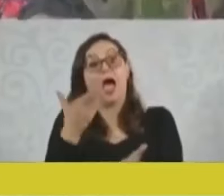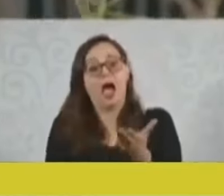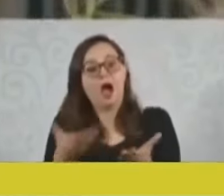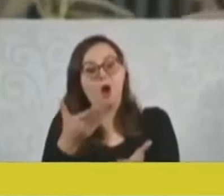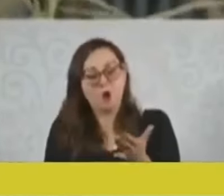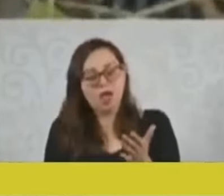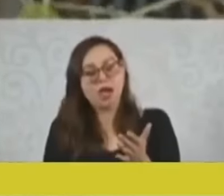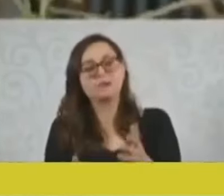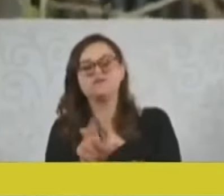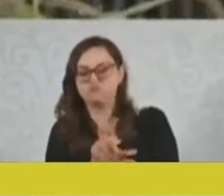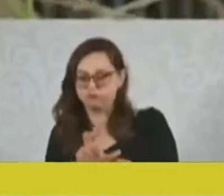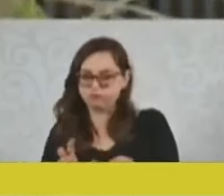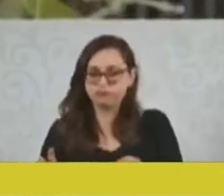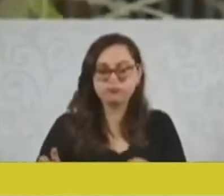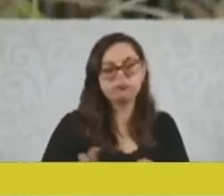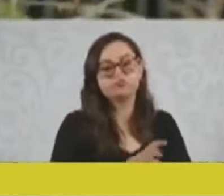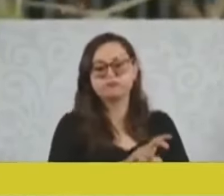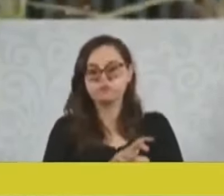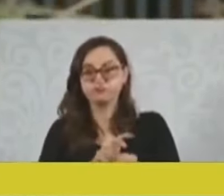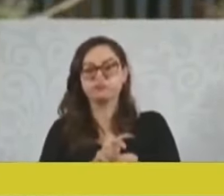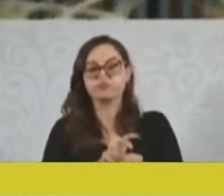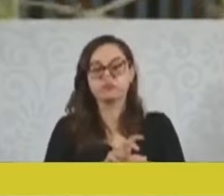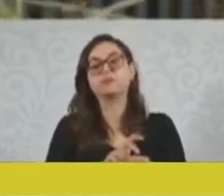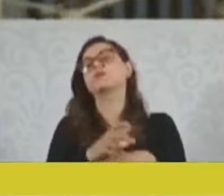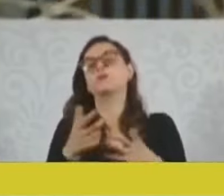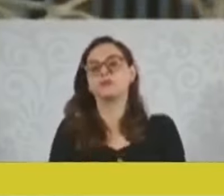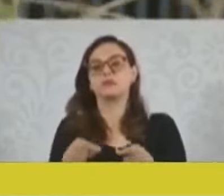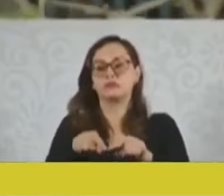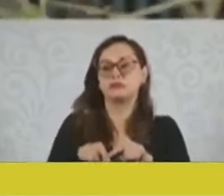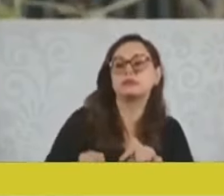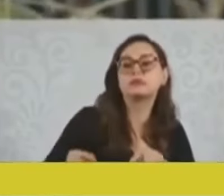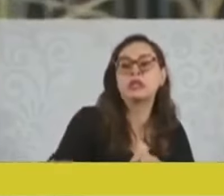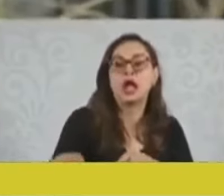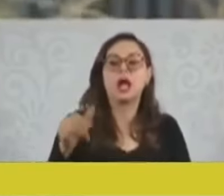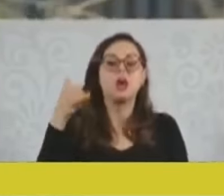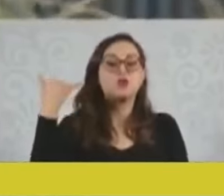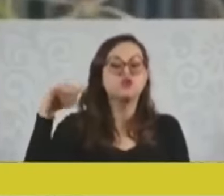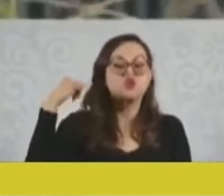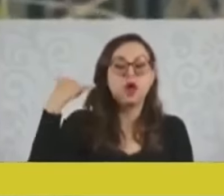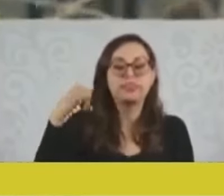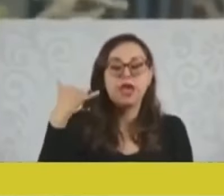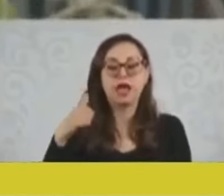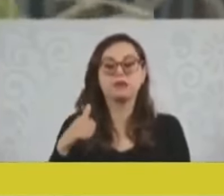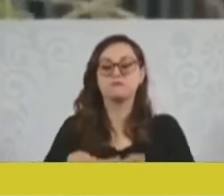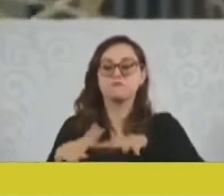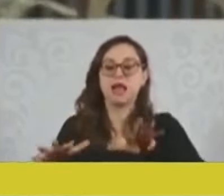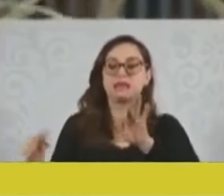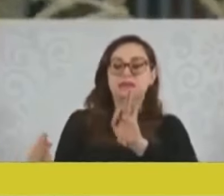do this. We will turn it into a cargo train.